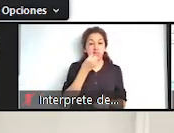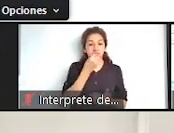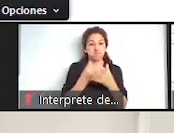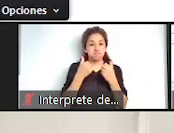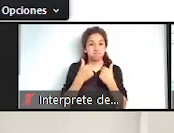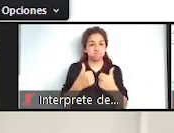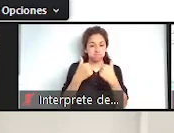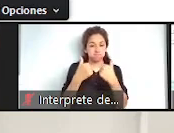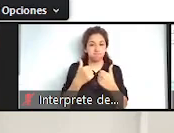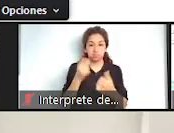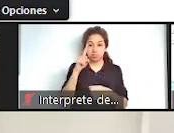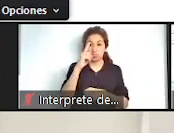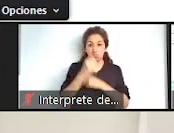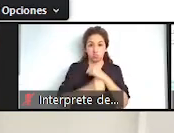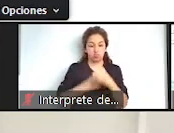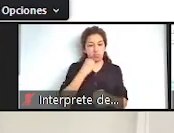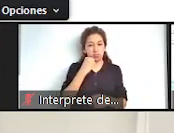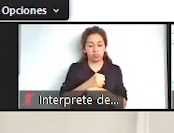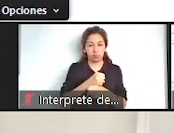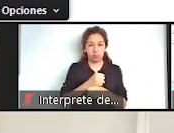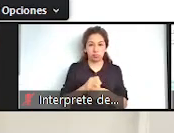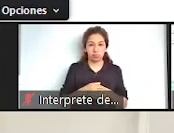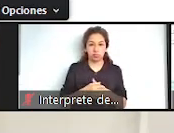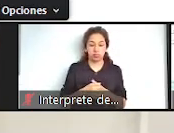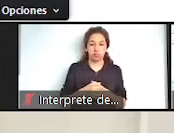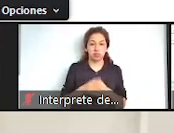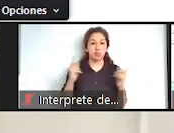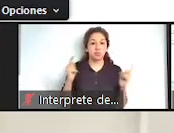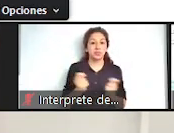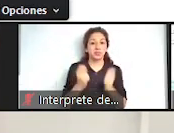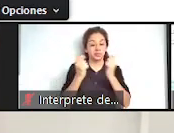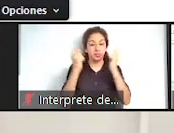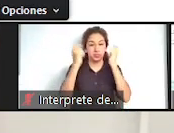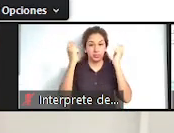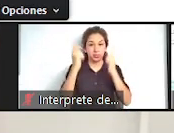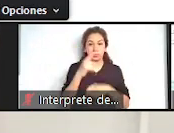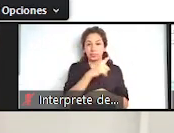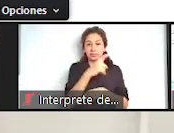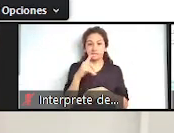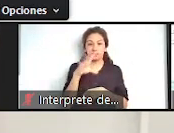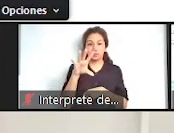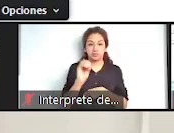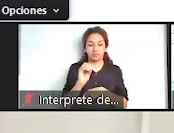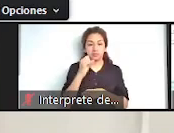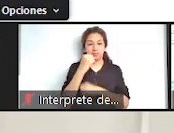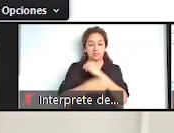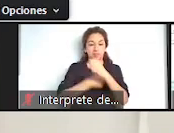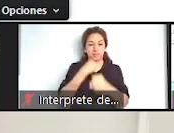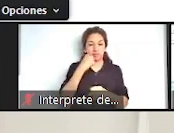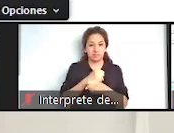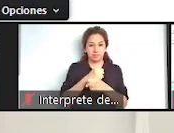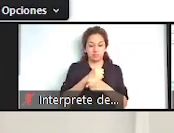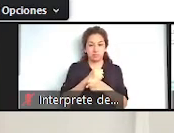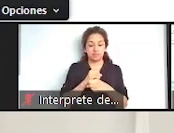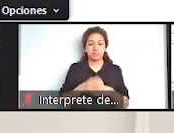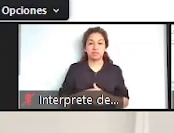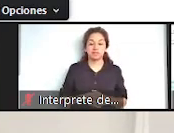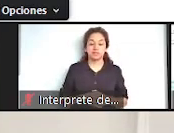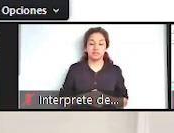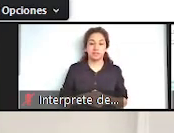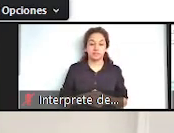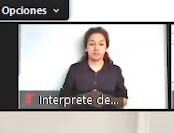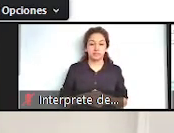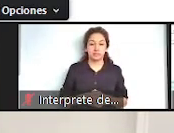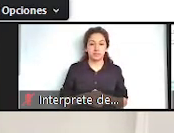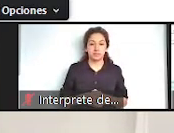is a great result in a year in which we celebrate 150 years